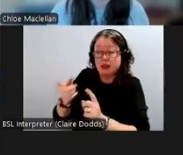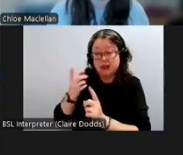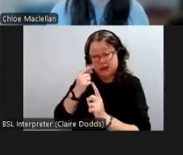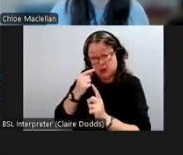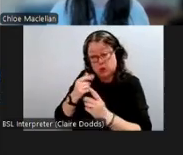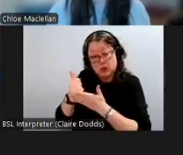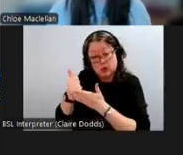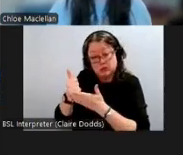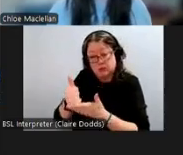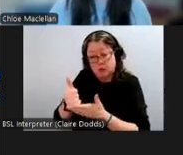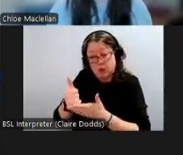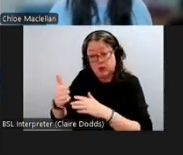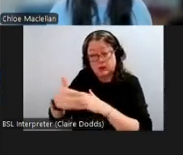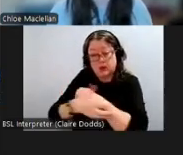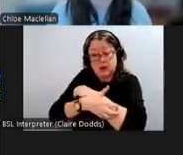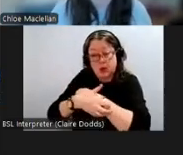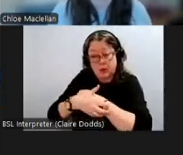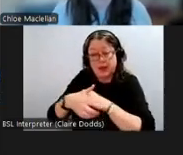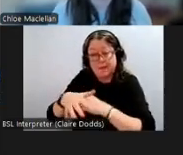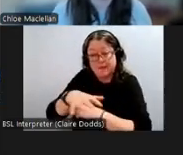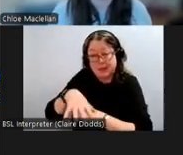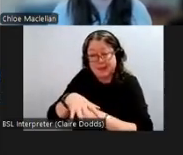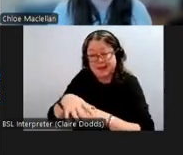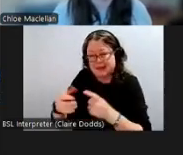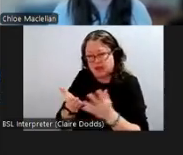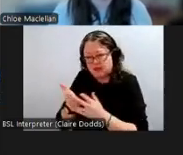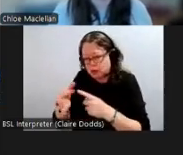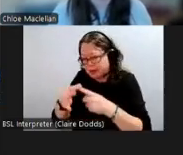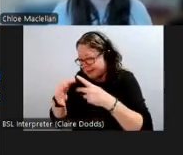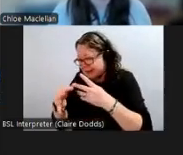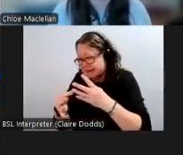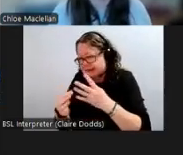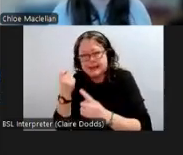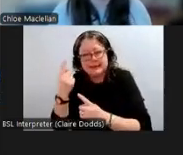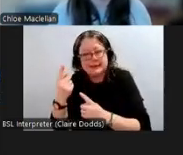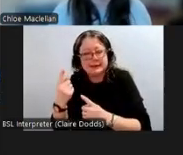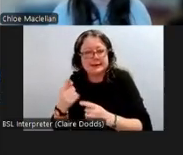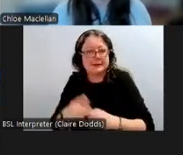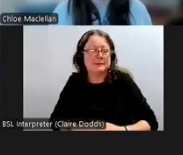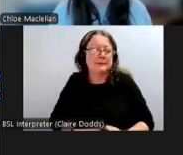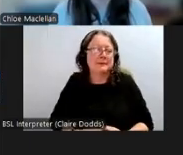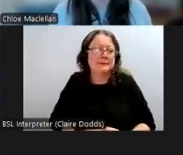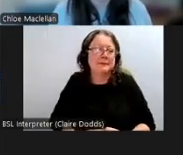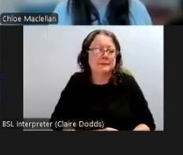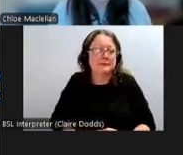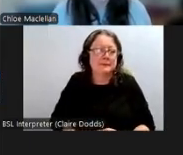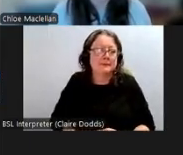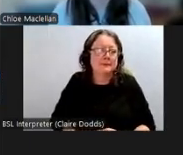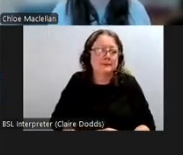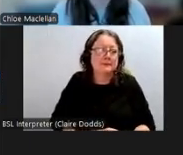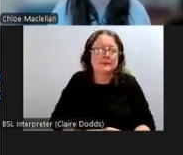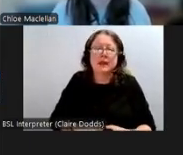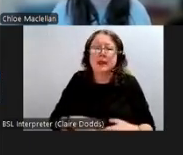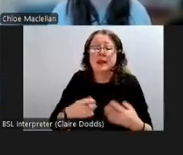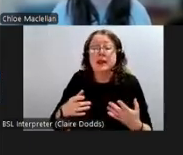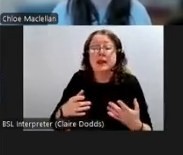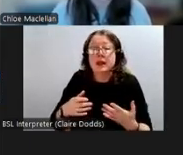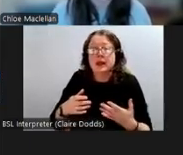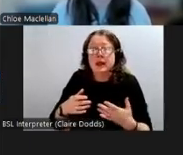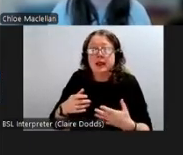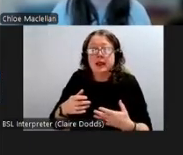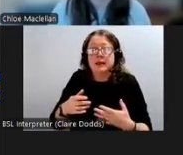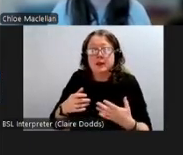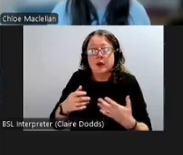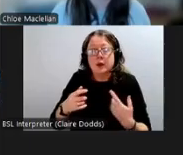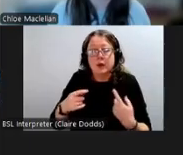income families. So the poverty proofing work all has three main pillars. So it's around the voice. So understanding that the